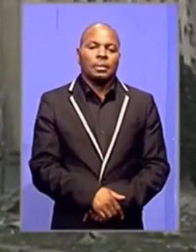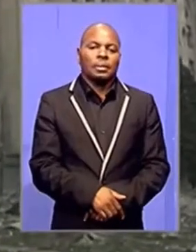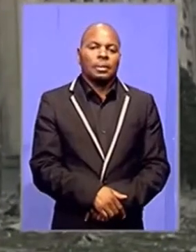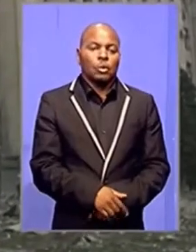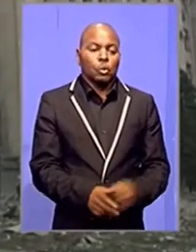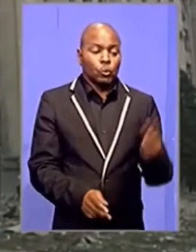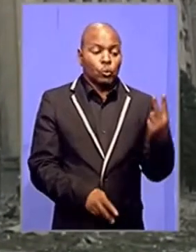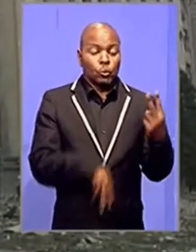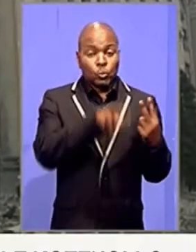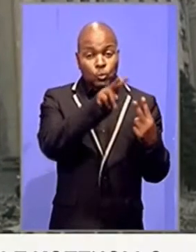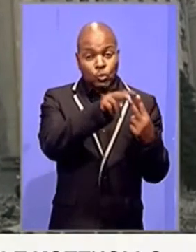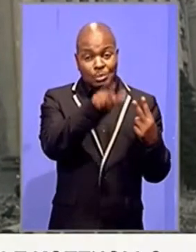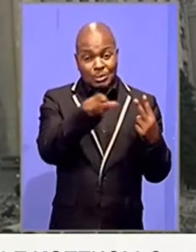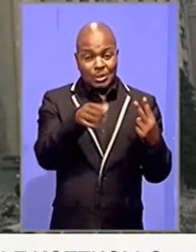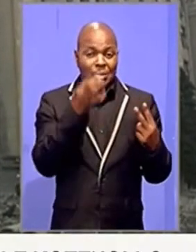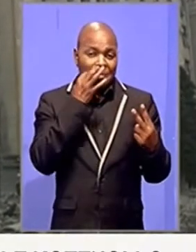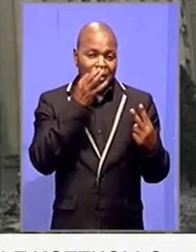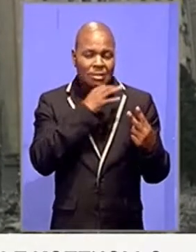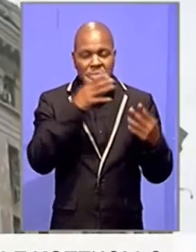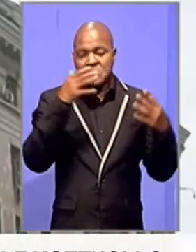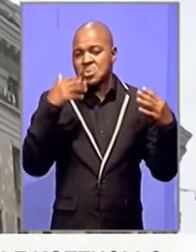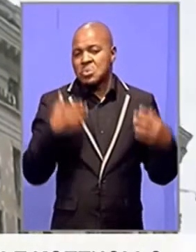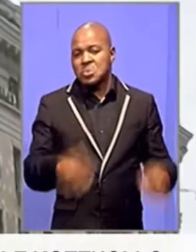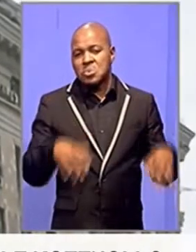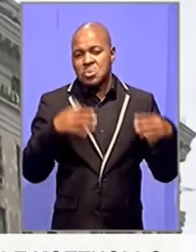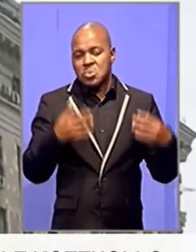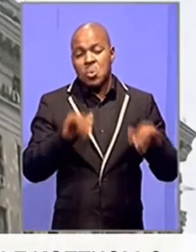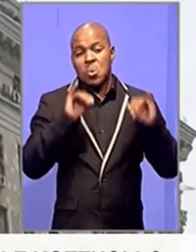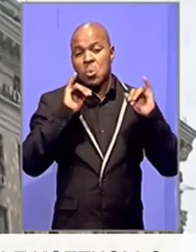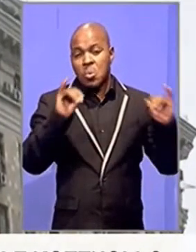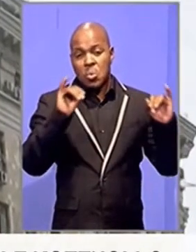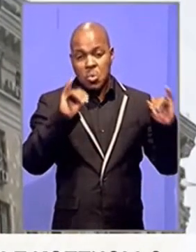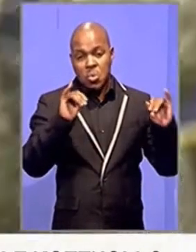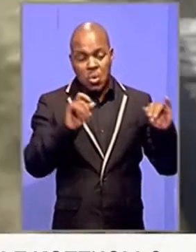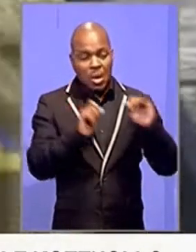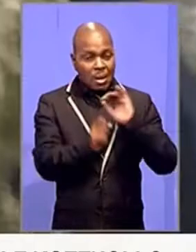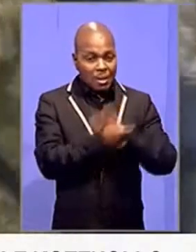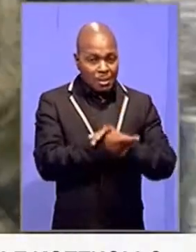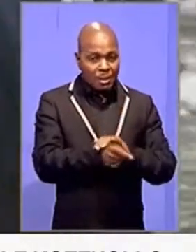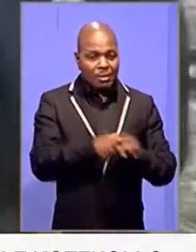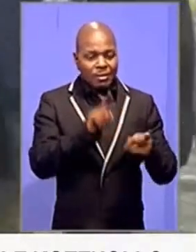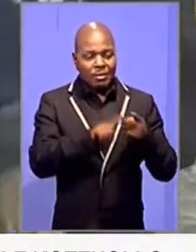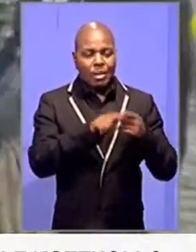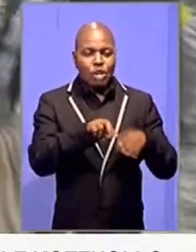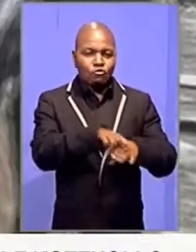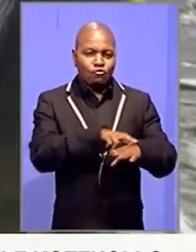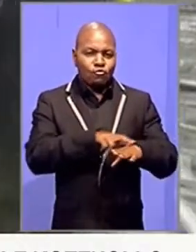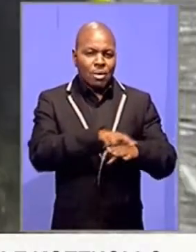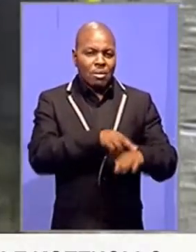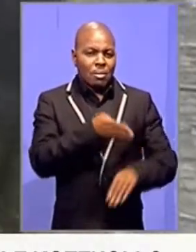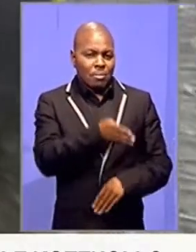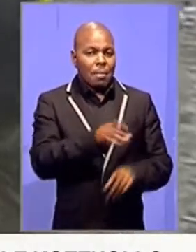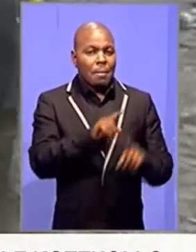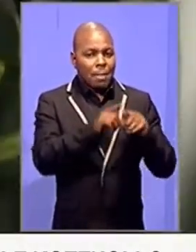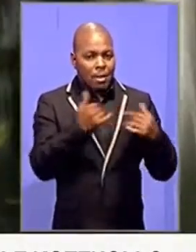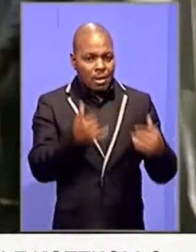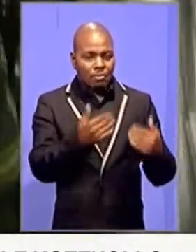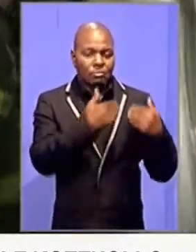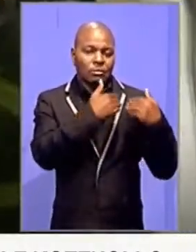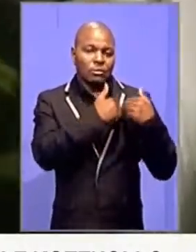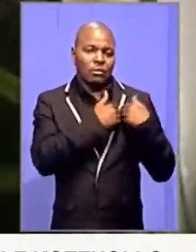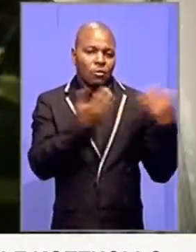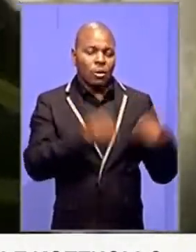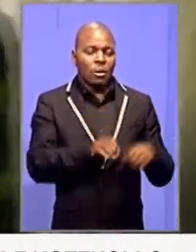Bobedi bona bo bolela bo ile ba tobana le maemo a mabe a neng a susumetswa le ke semorabe empa ba bolokehile naheng